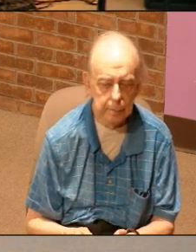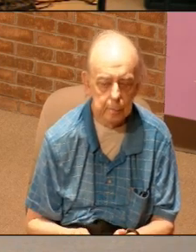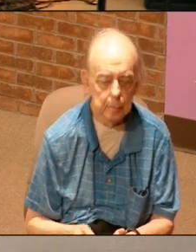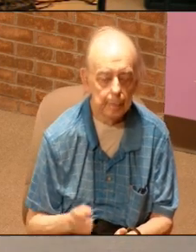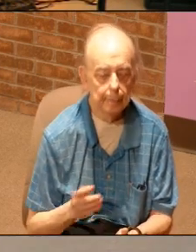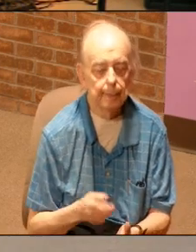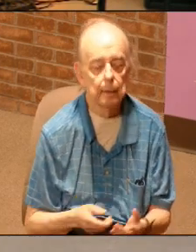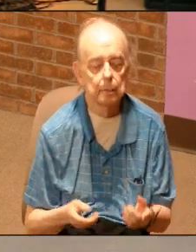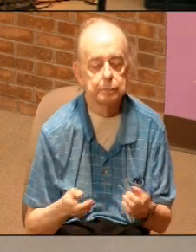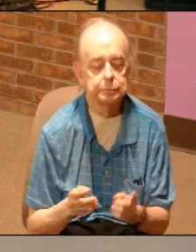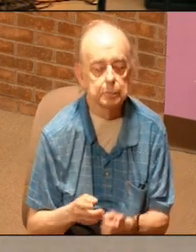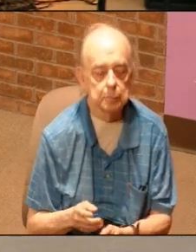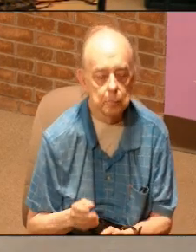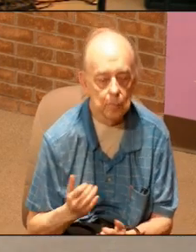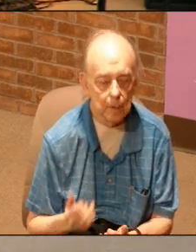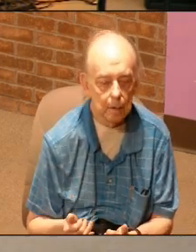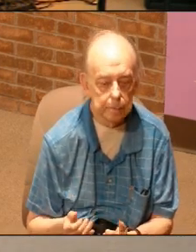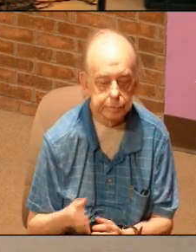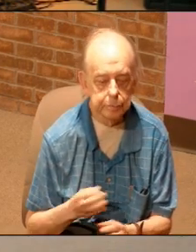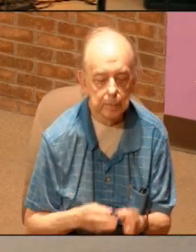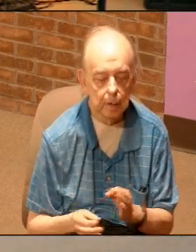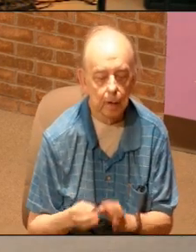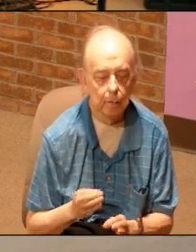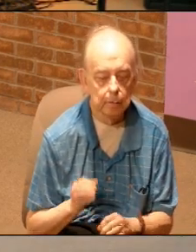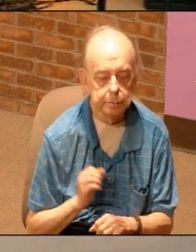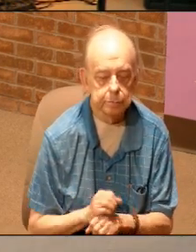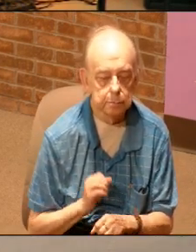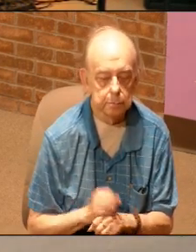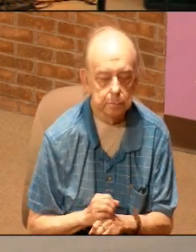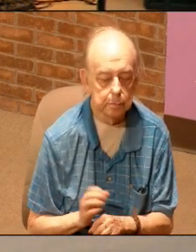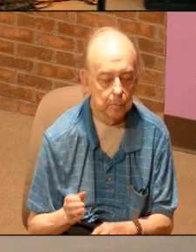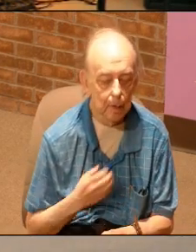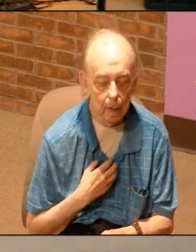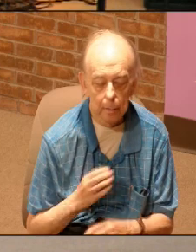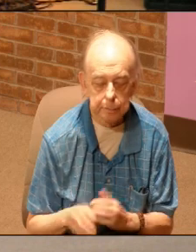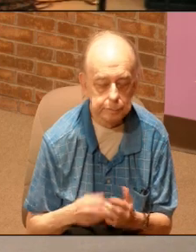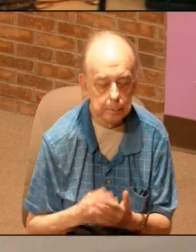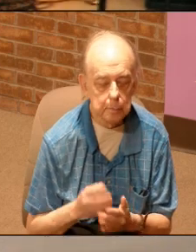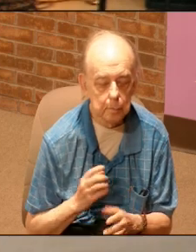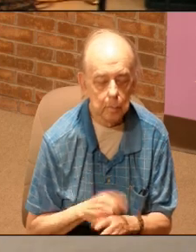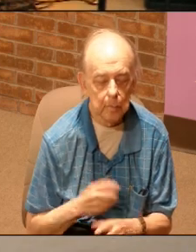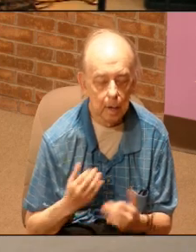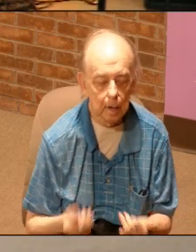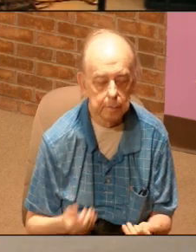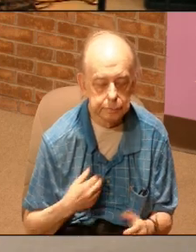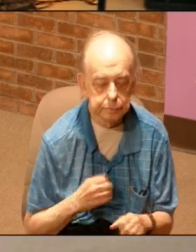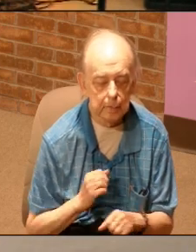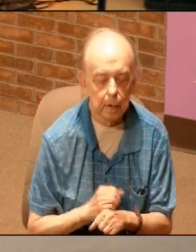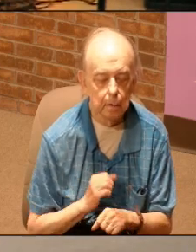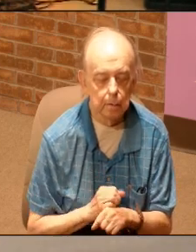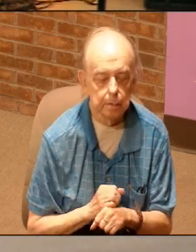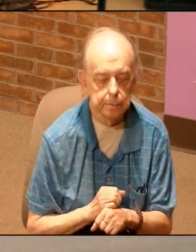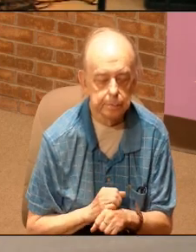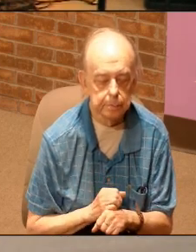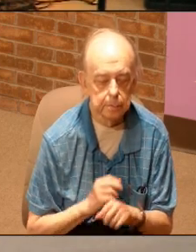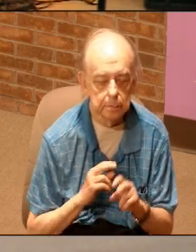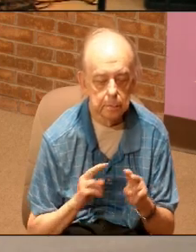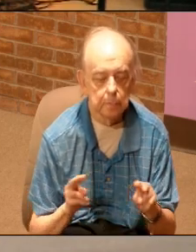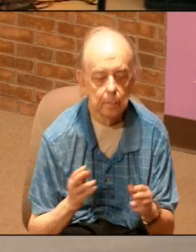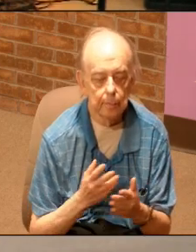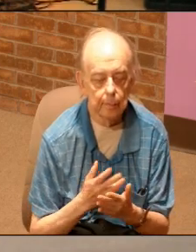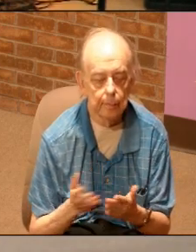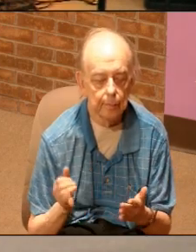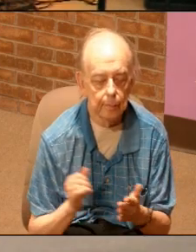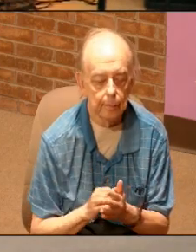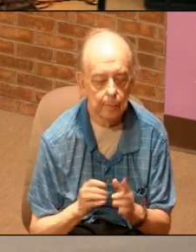And so what happens is, now instead of a habit of complaining all the time, now I've got a habit of looking for things